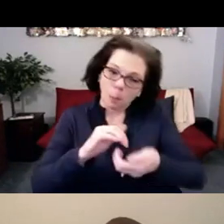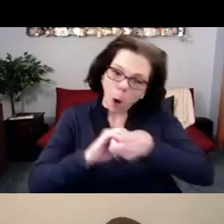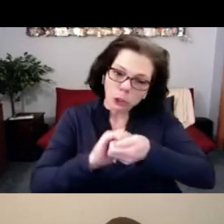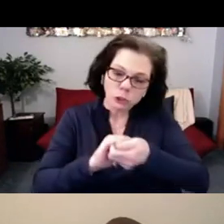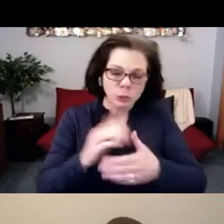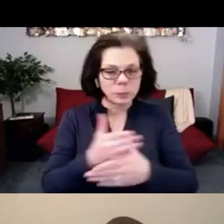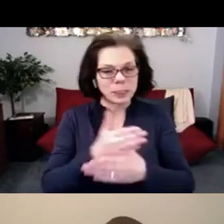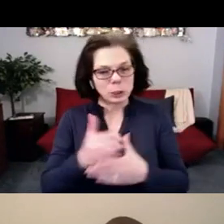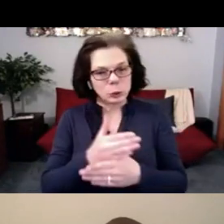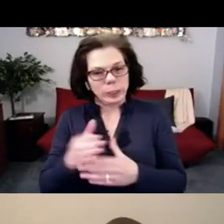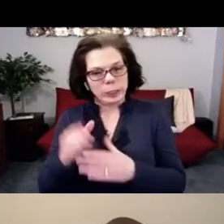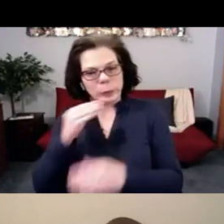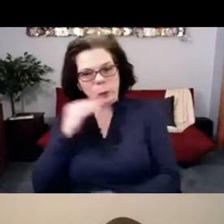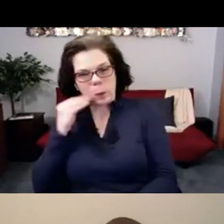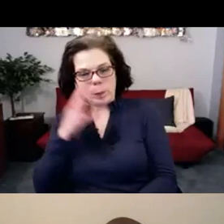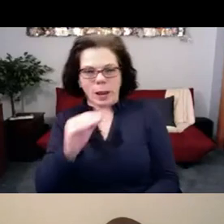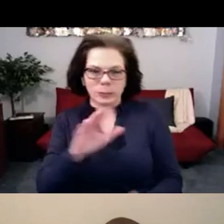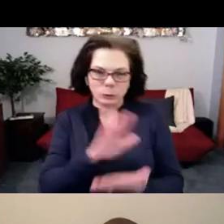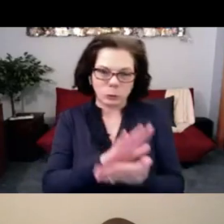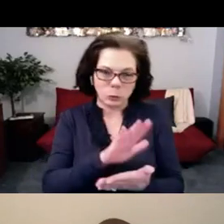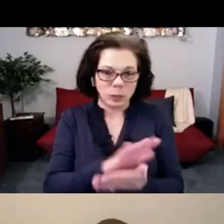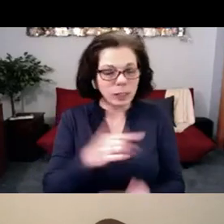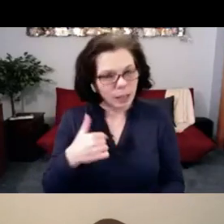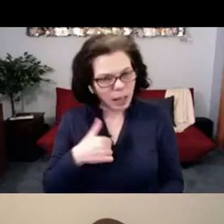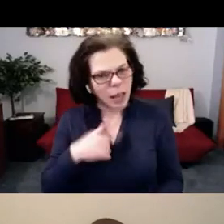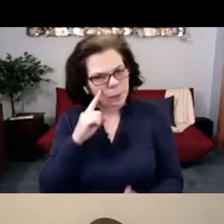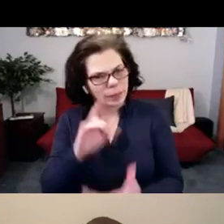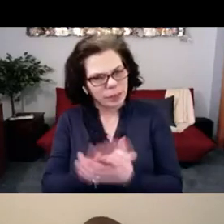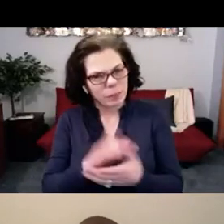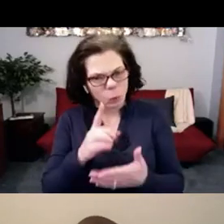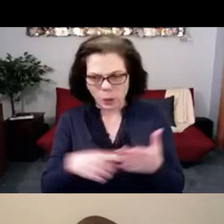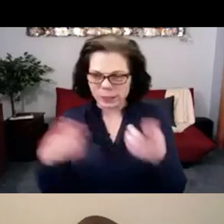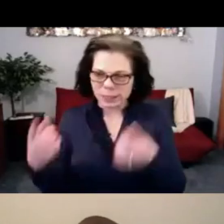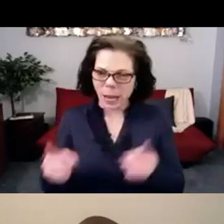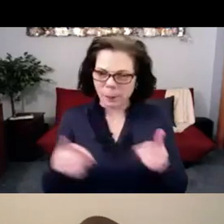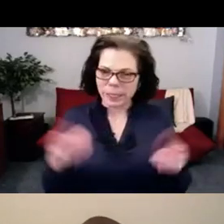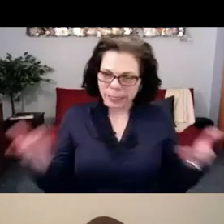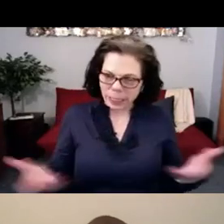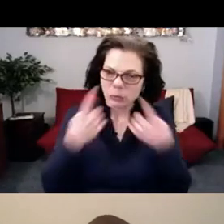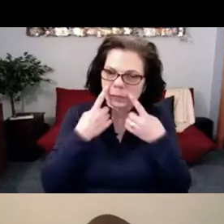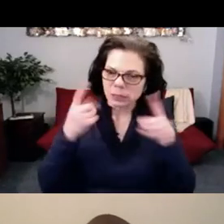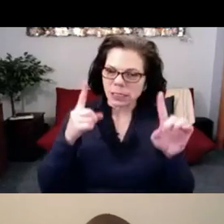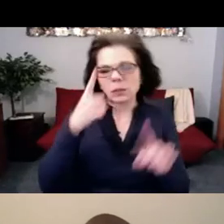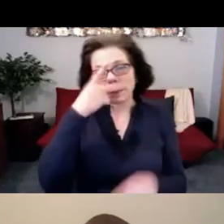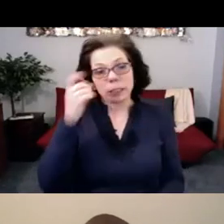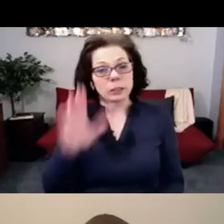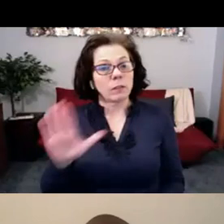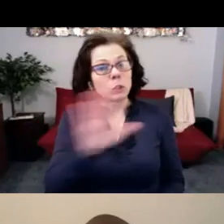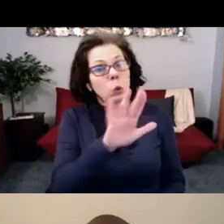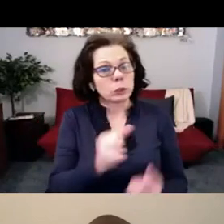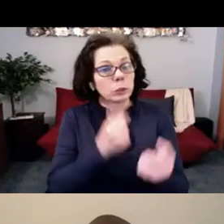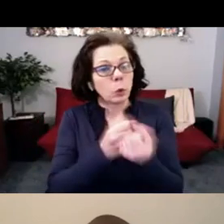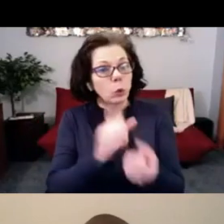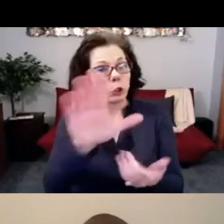I have high confidence that the work that's happening here in Lowell, because of all of your work at home, all of your support, all of your